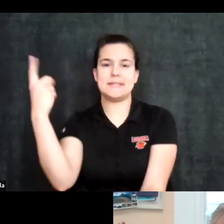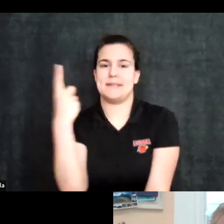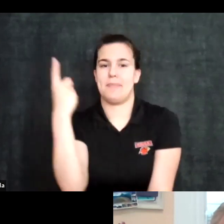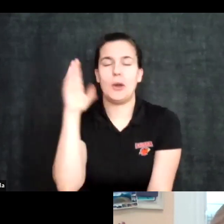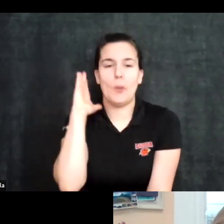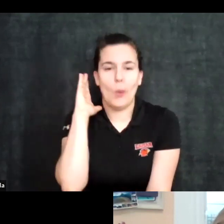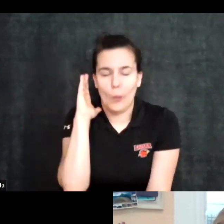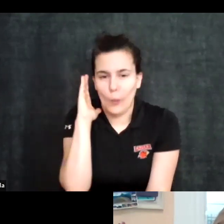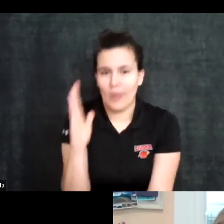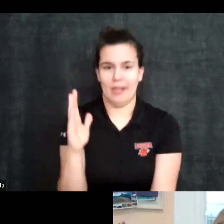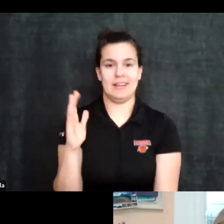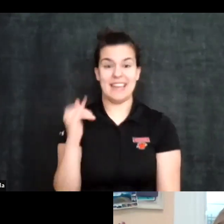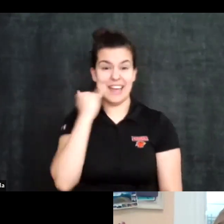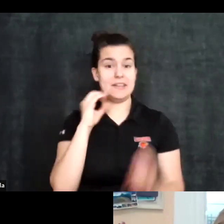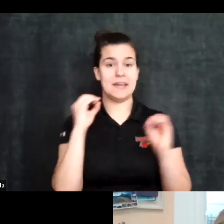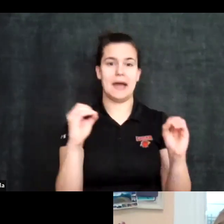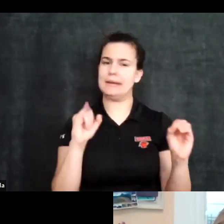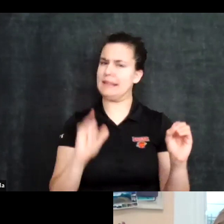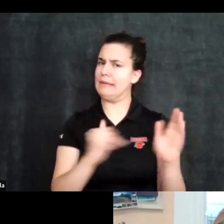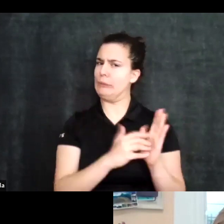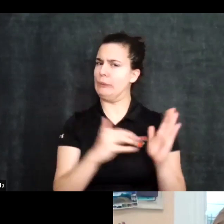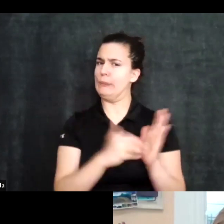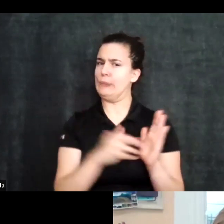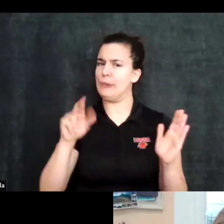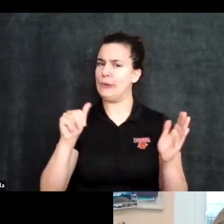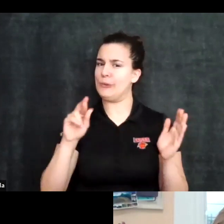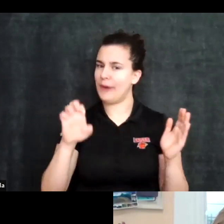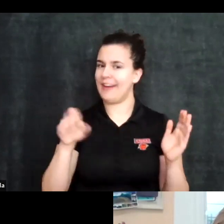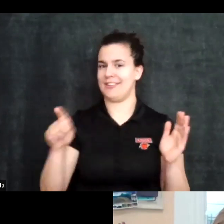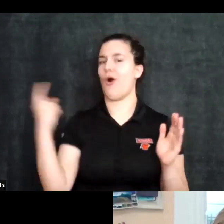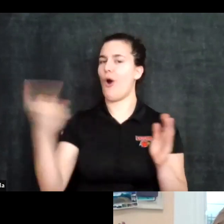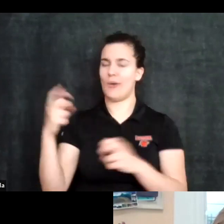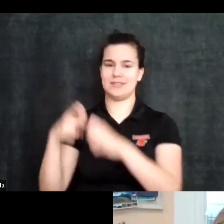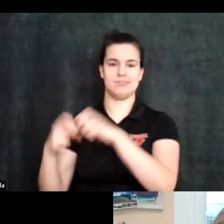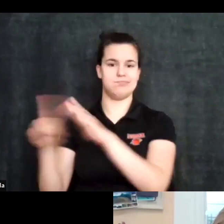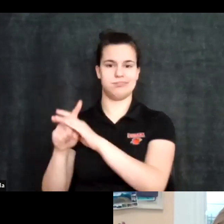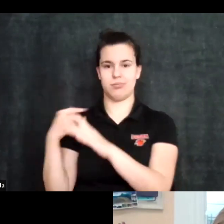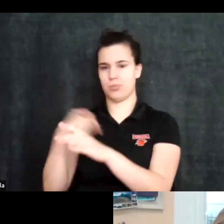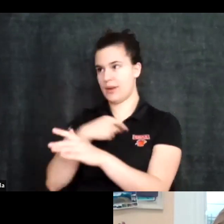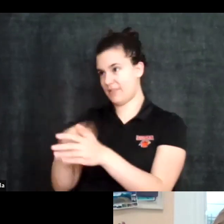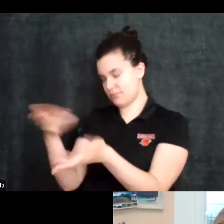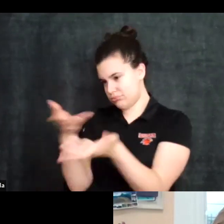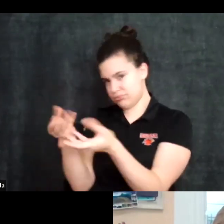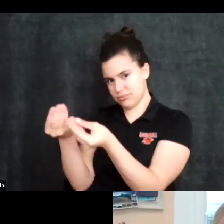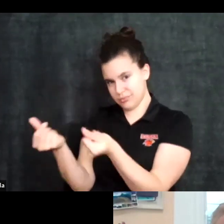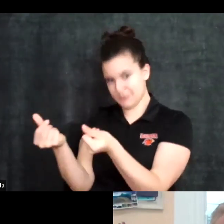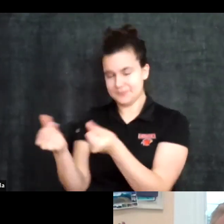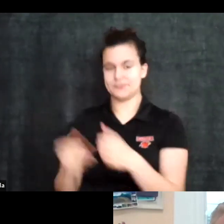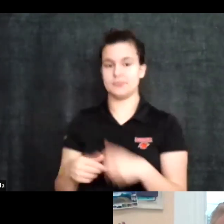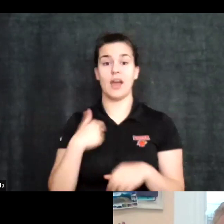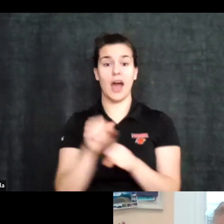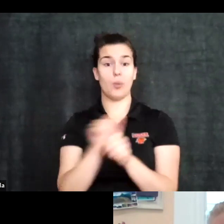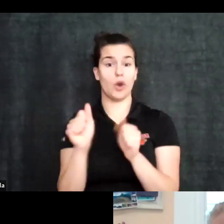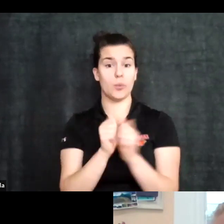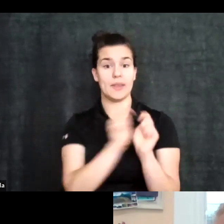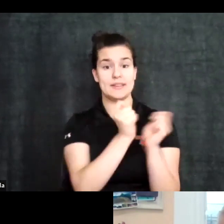during construction. So there's always that to work through. I work with teams on water permitting issues